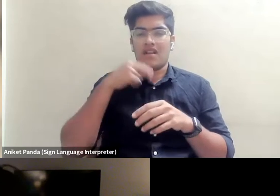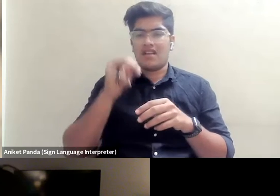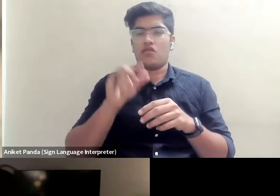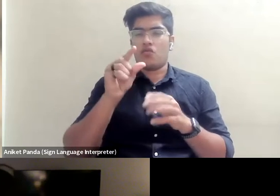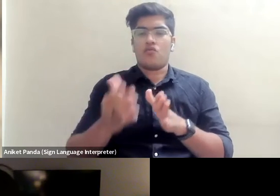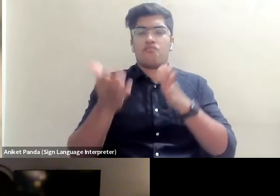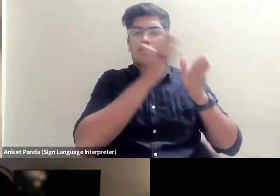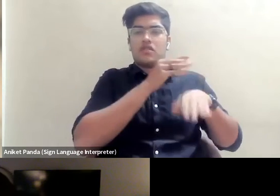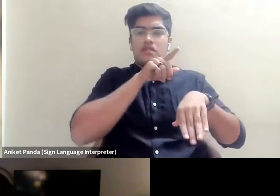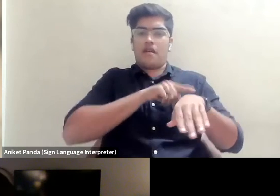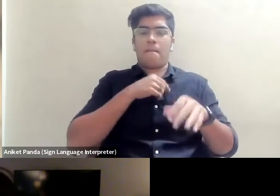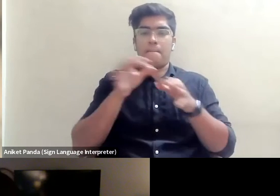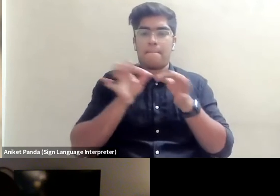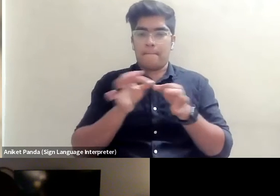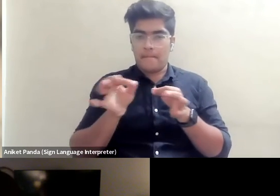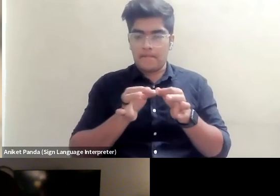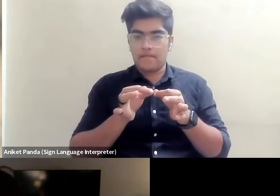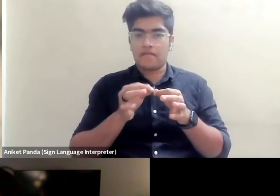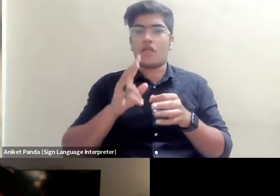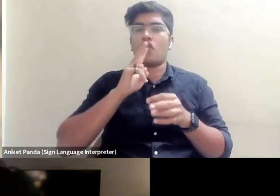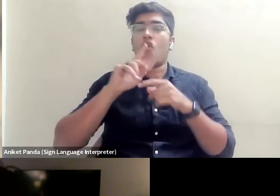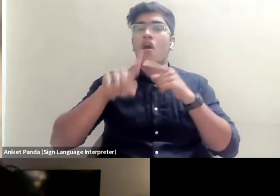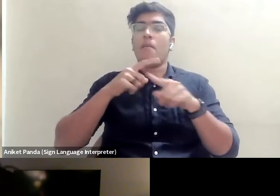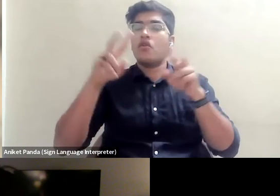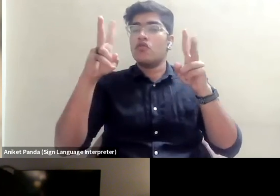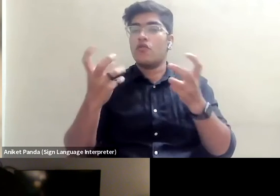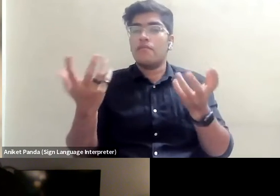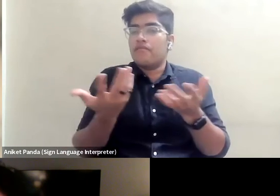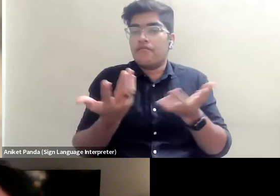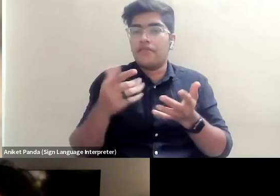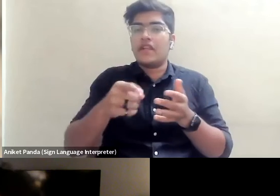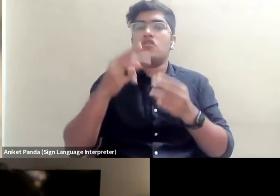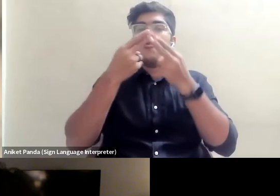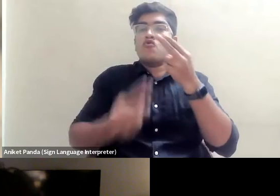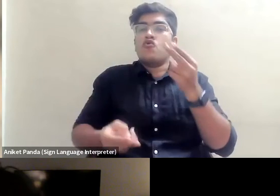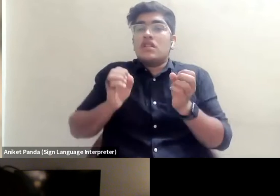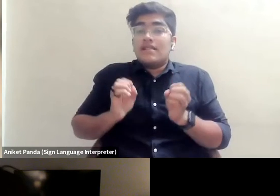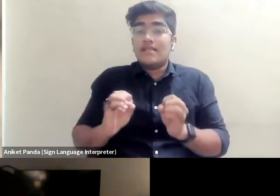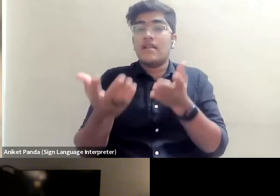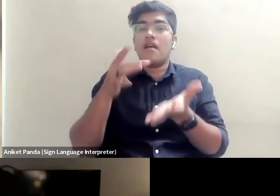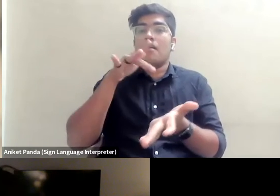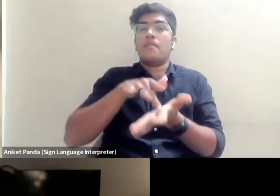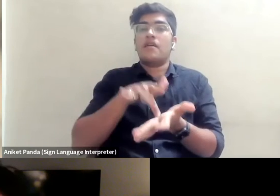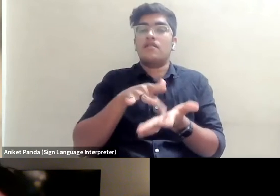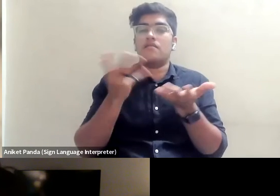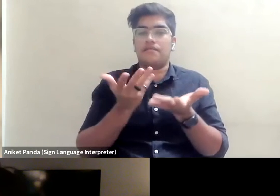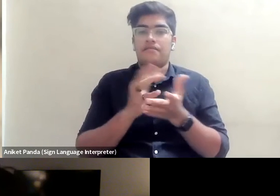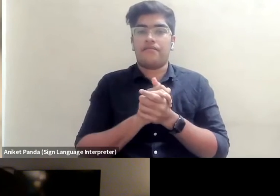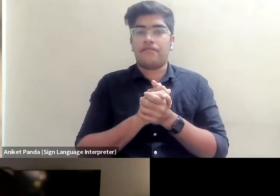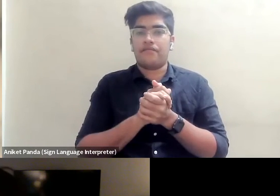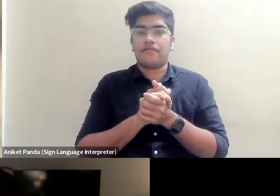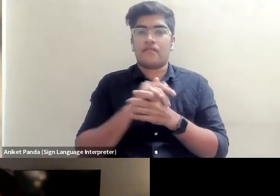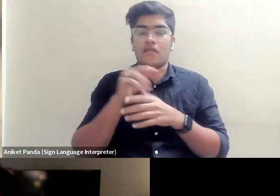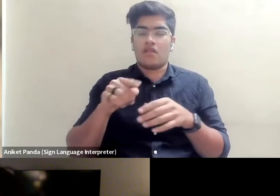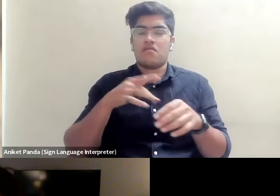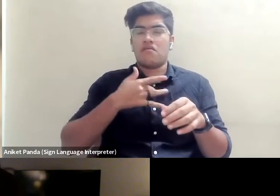time a little bit and talk about where this story starts, which, as most terrifying stories in